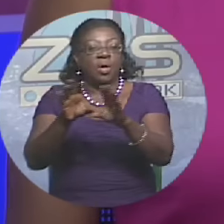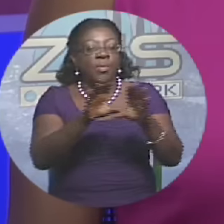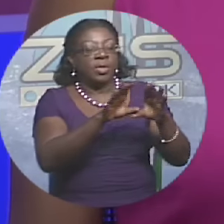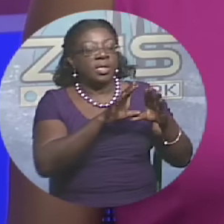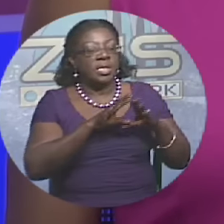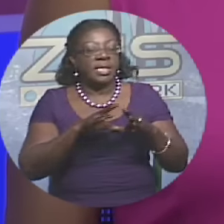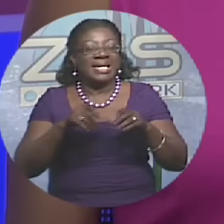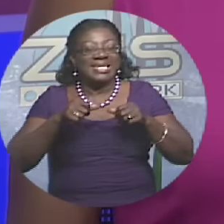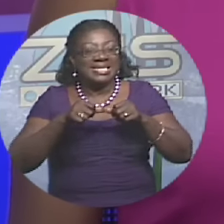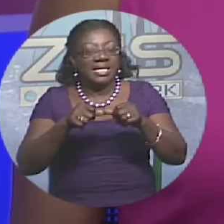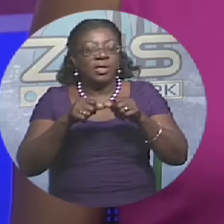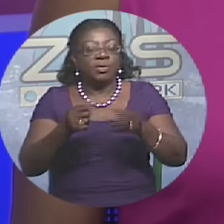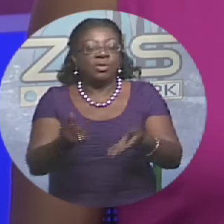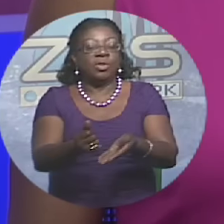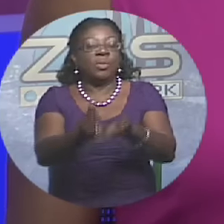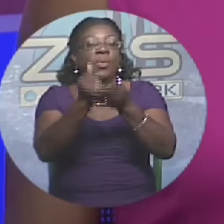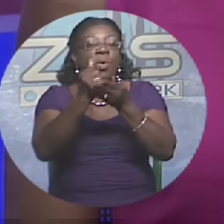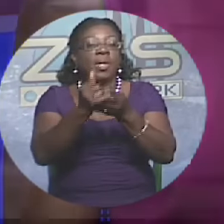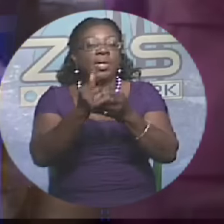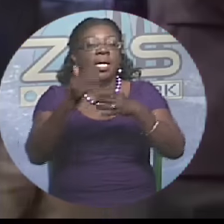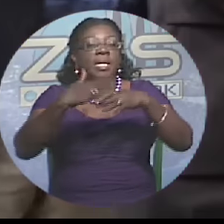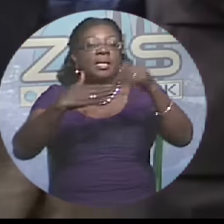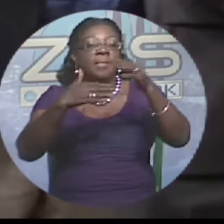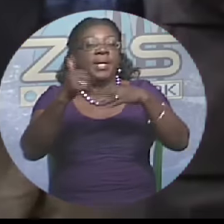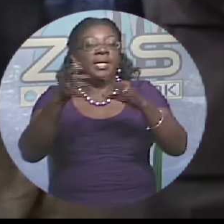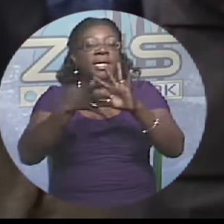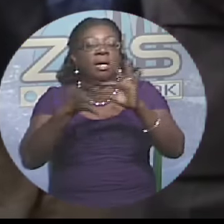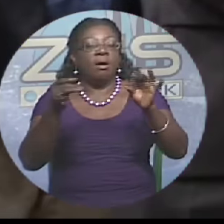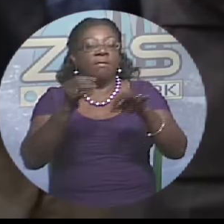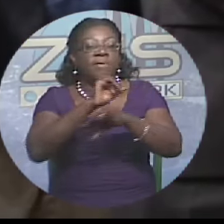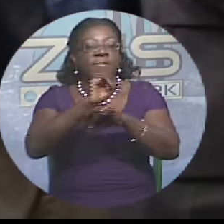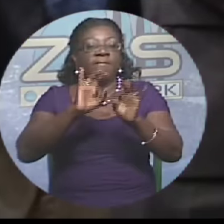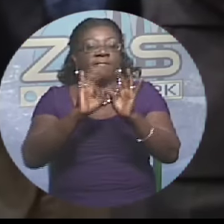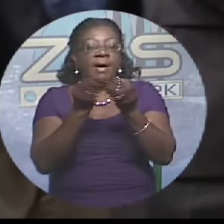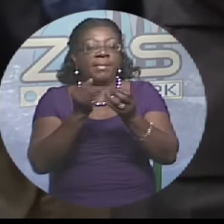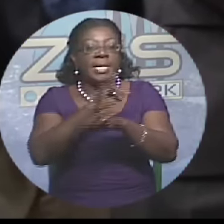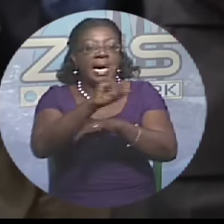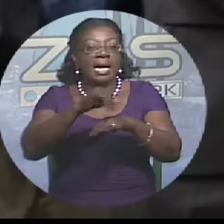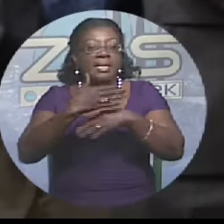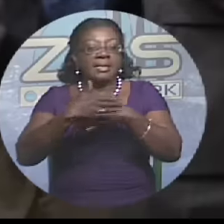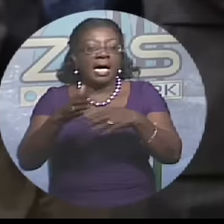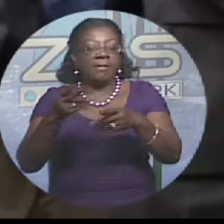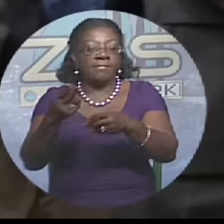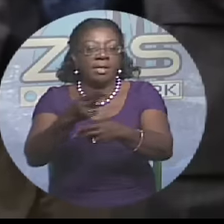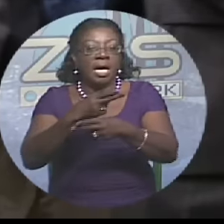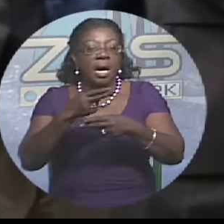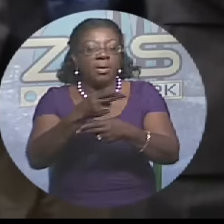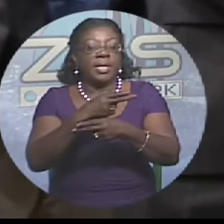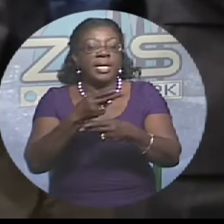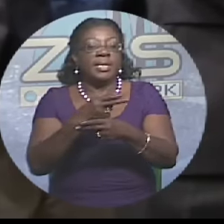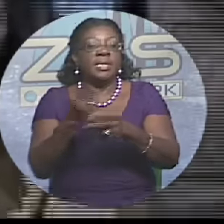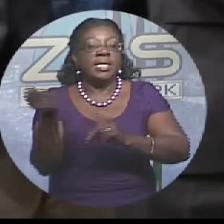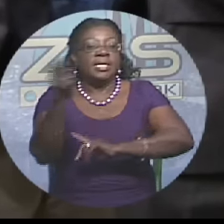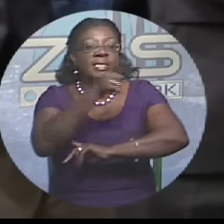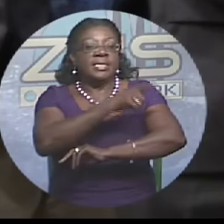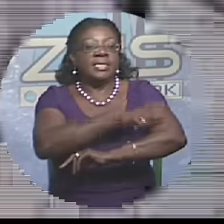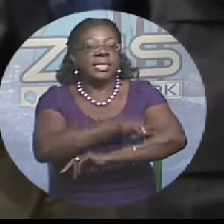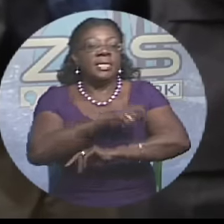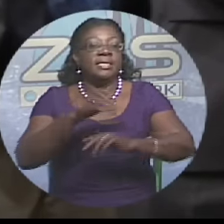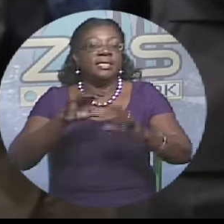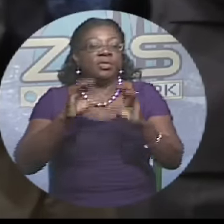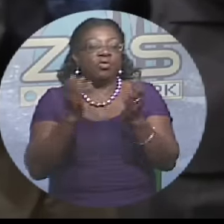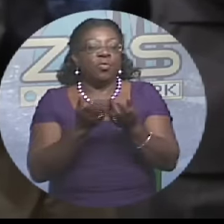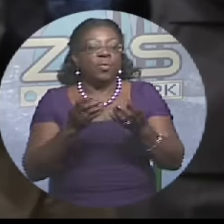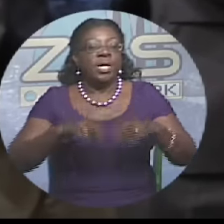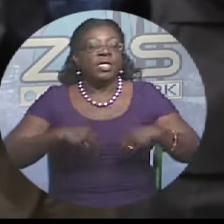rebuilding efforts in wake of Hurricane Joaquin. Today, Sun Oil Limited presented a $100,000 check to the National Emergency